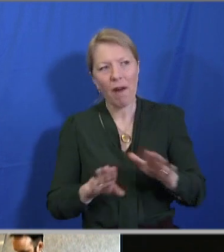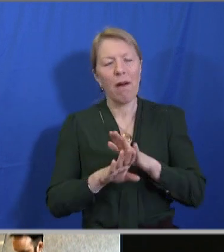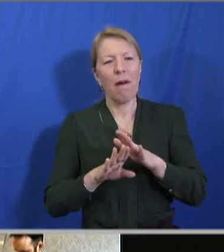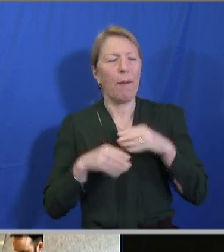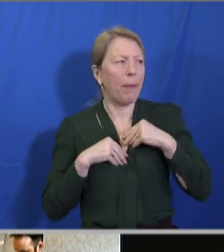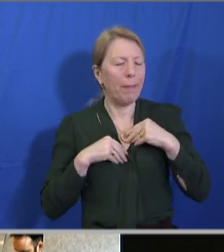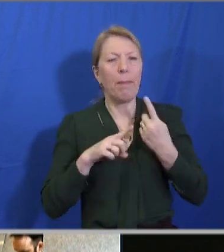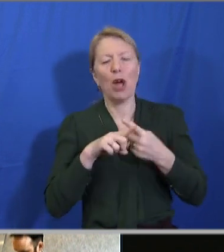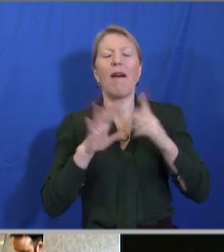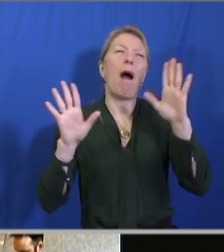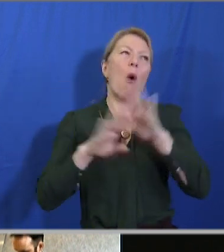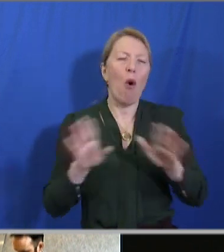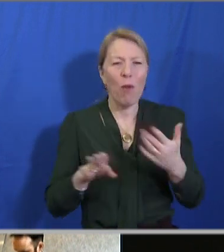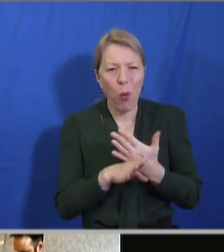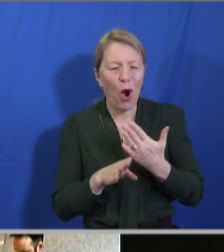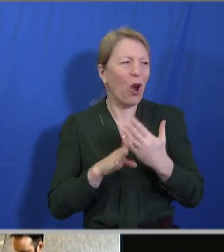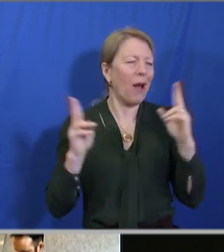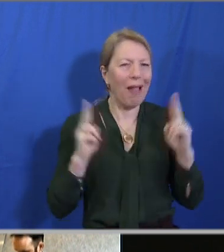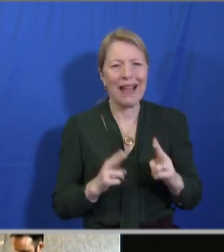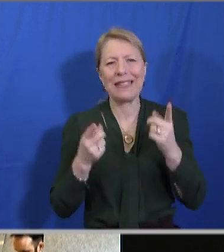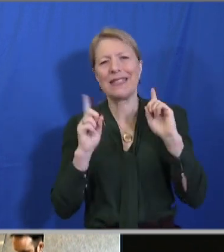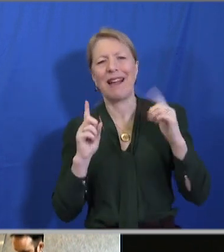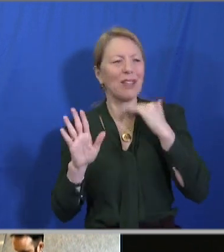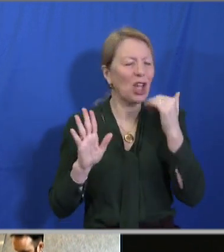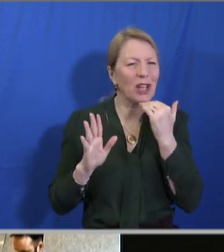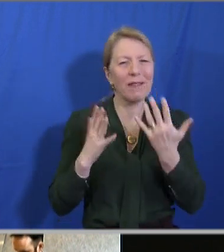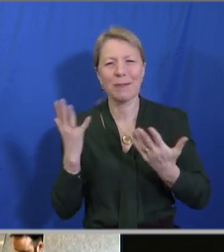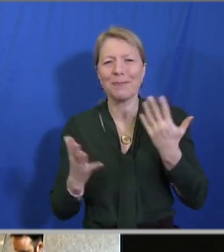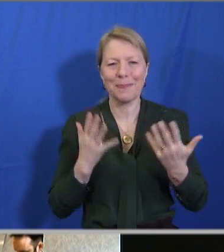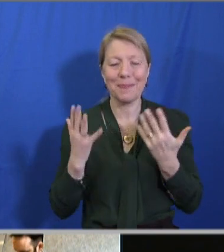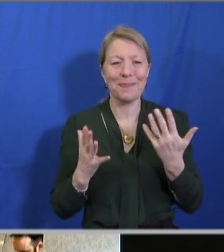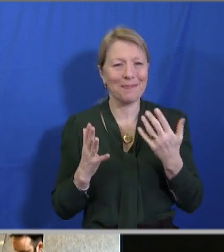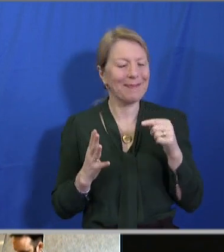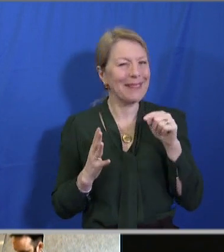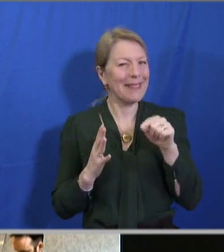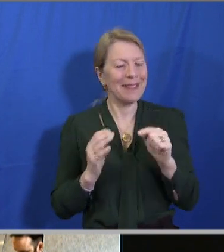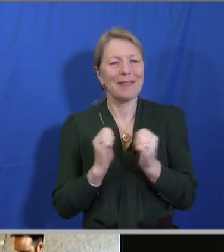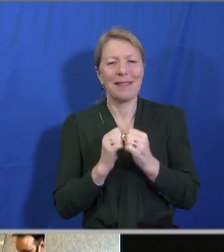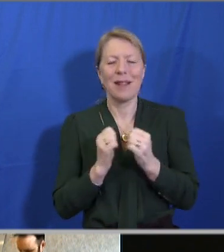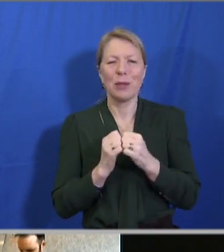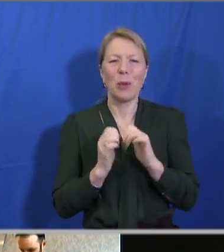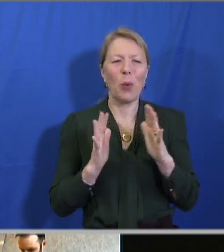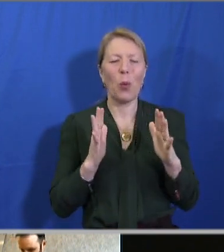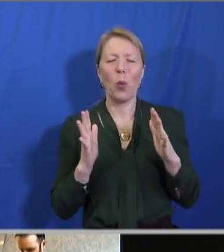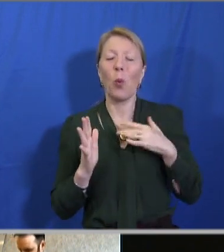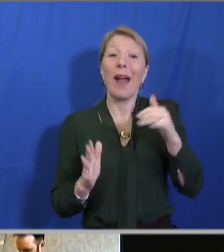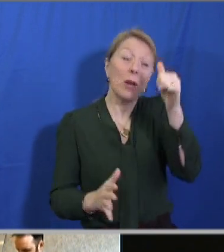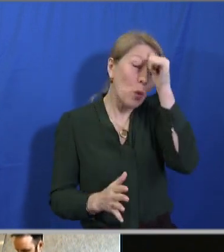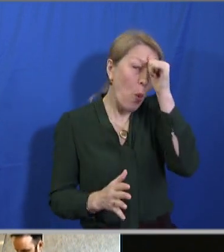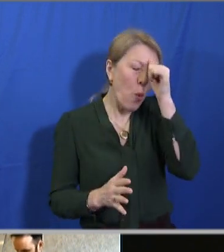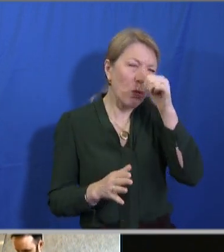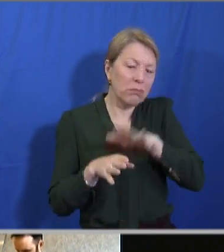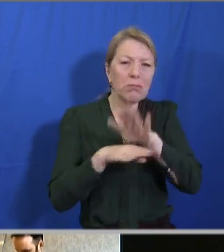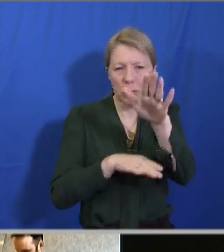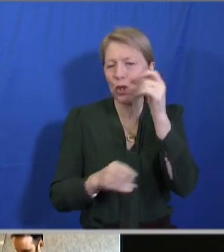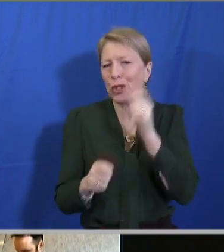closure of adult daycare and short breaks to respond to pressures in acute services and supported living. But again, my department is liaising